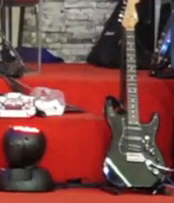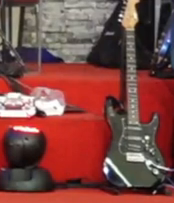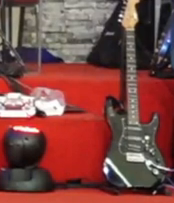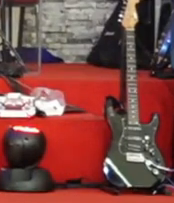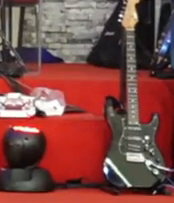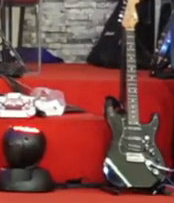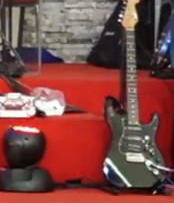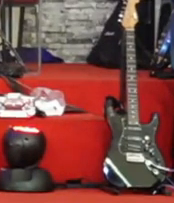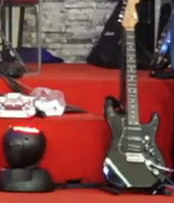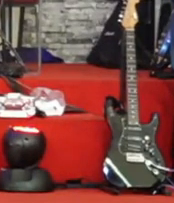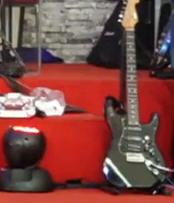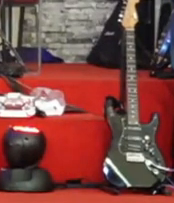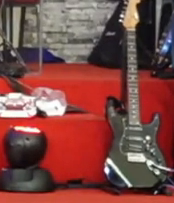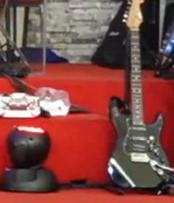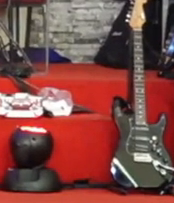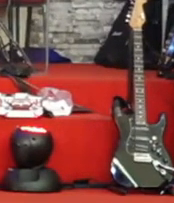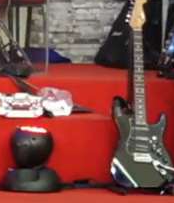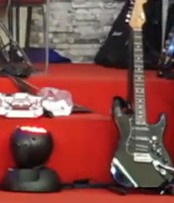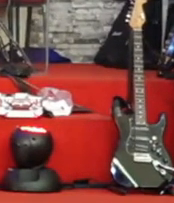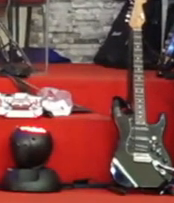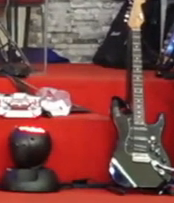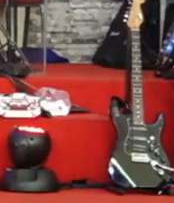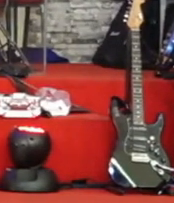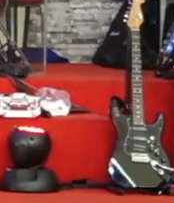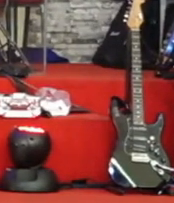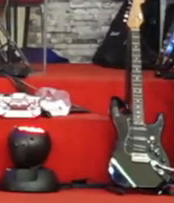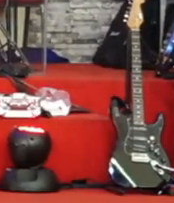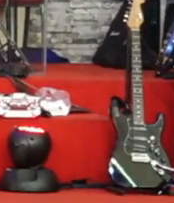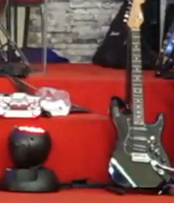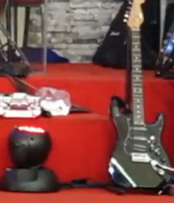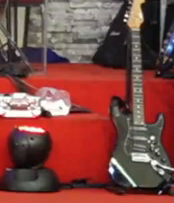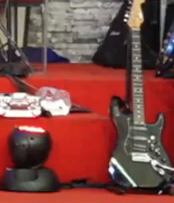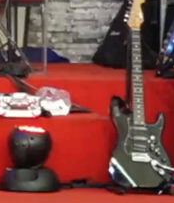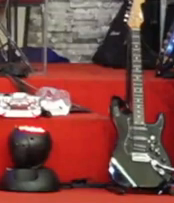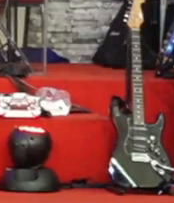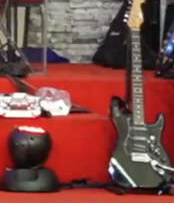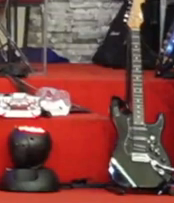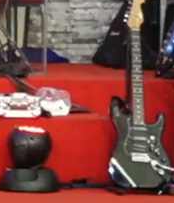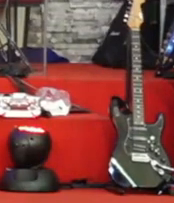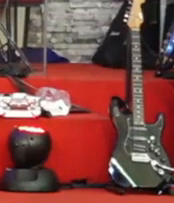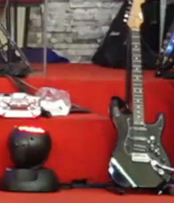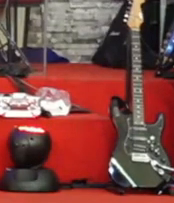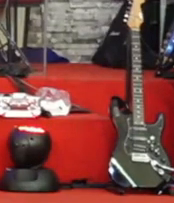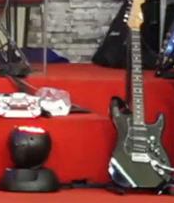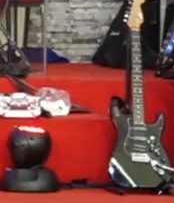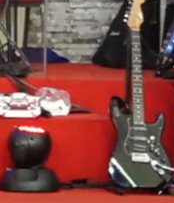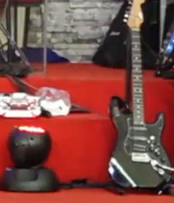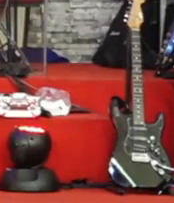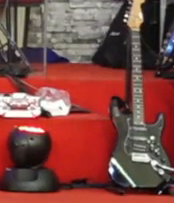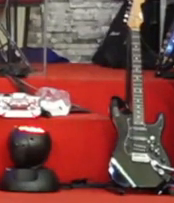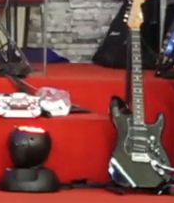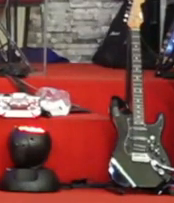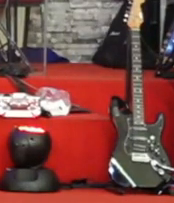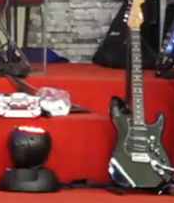mtu ambaye anamdanganyika. Anyhow, a hypocrite mnafiki is someone pretending to be something anajifanya ni mtu that